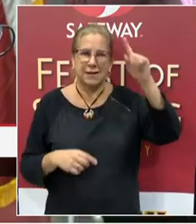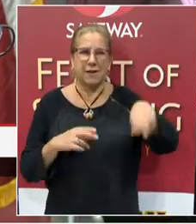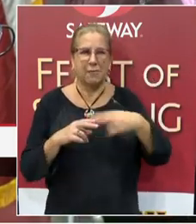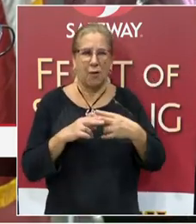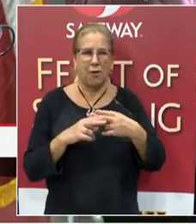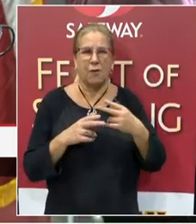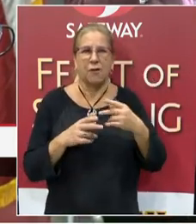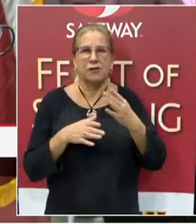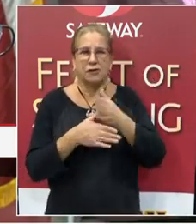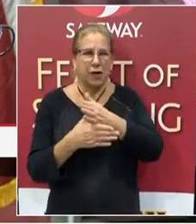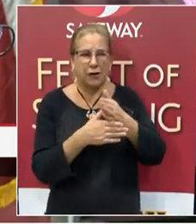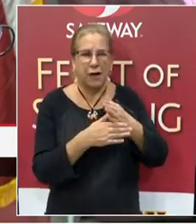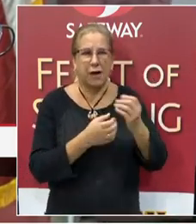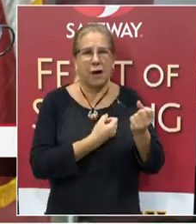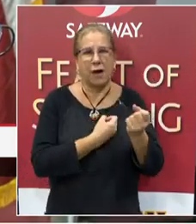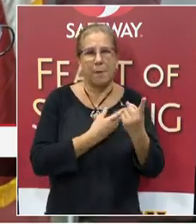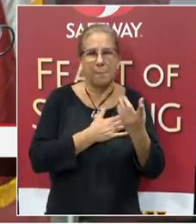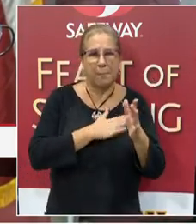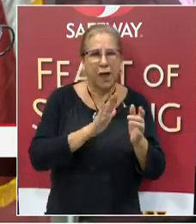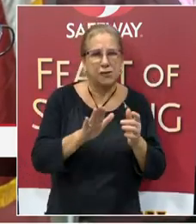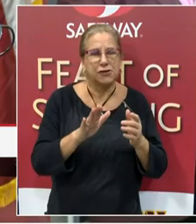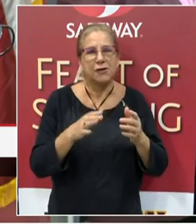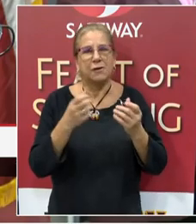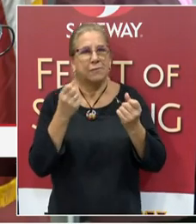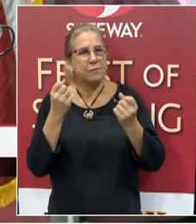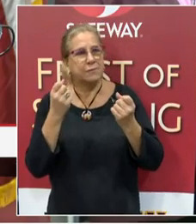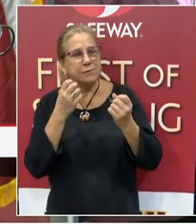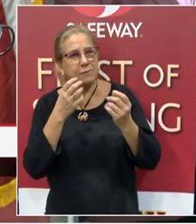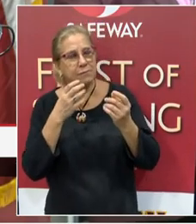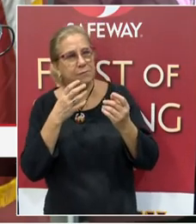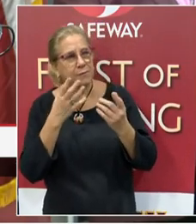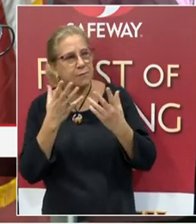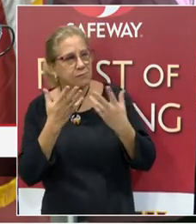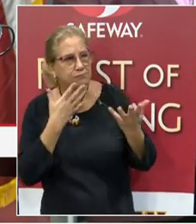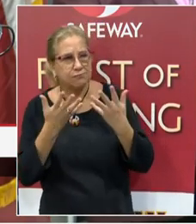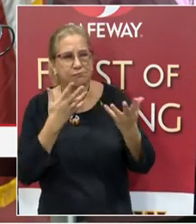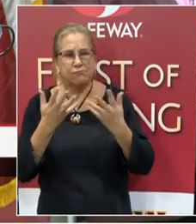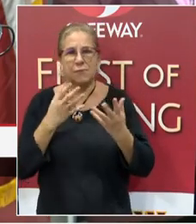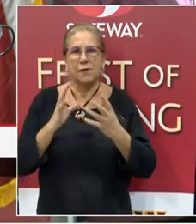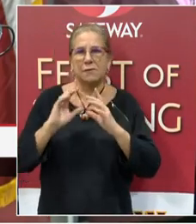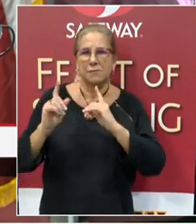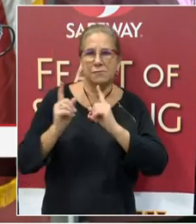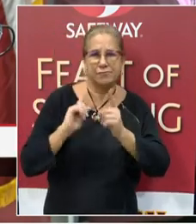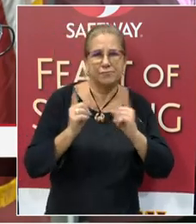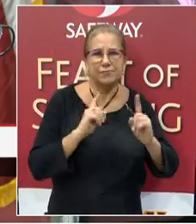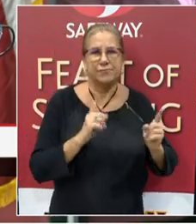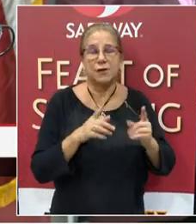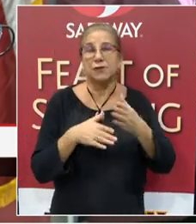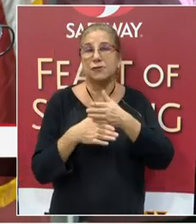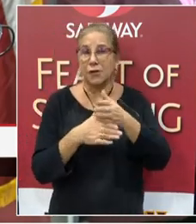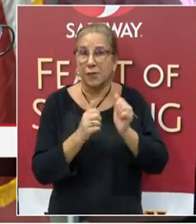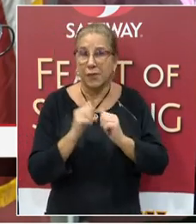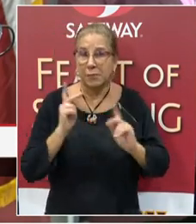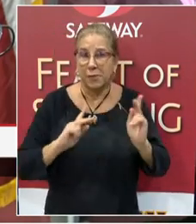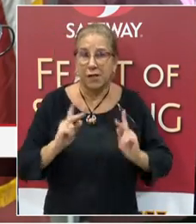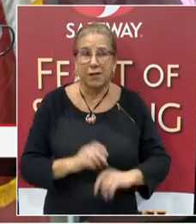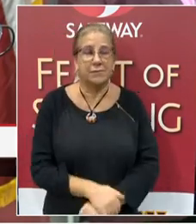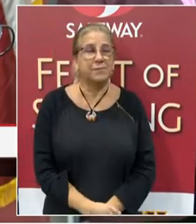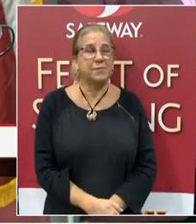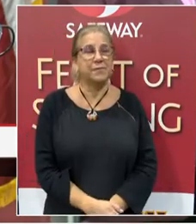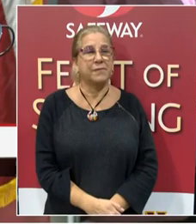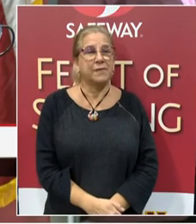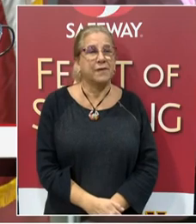service. Thanks to Mayor Bowser's leadership, we at Serve DC uphold with great honor the ability to serve